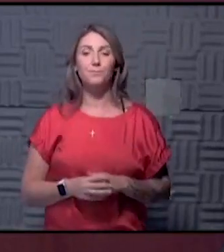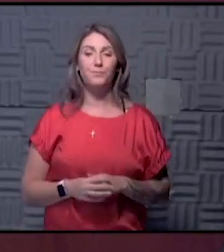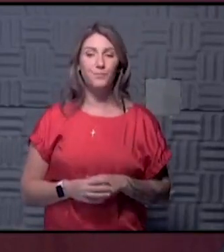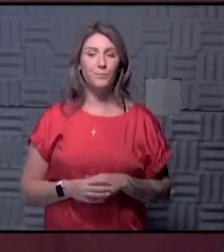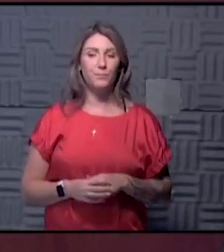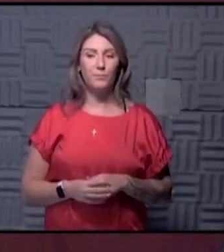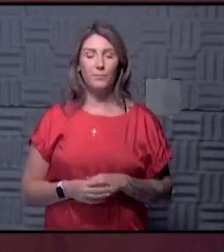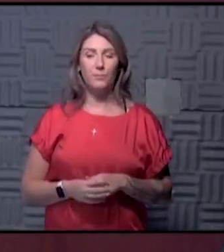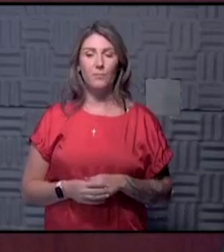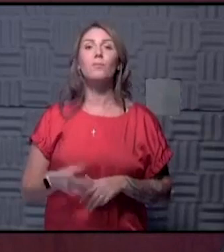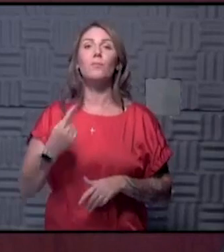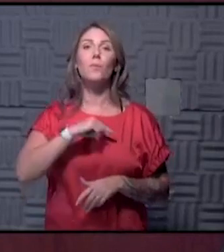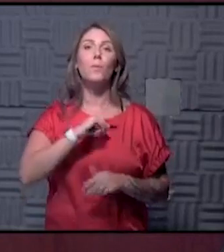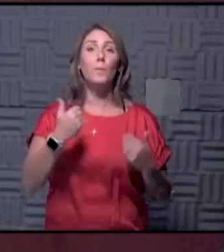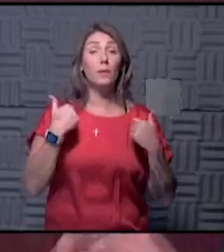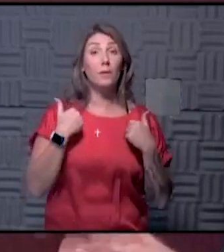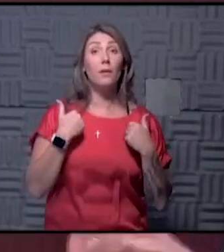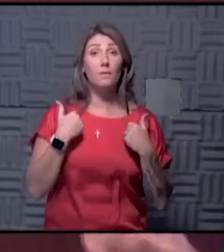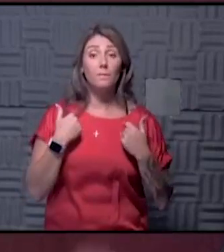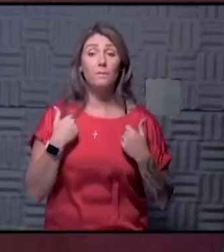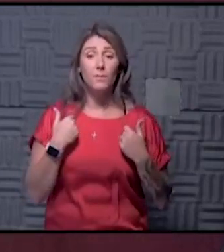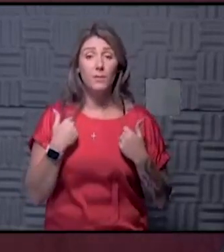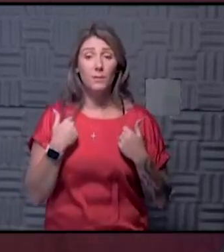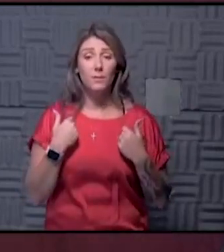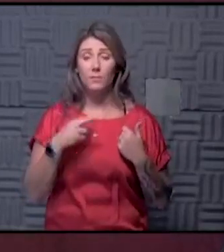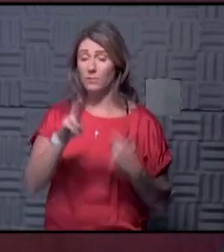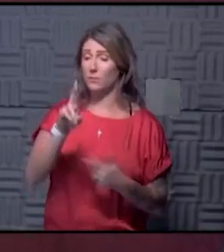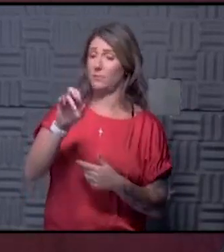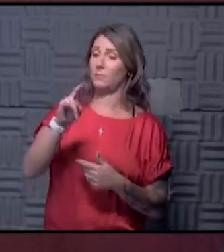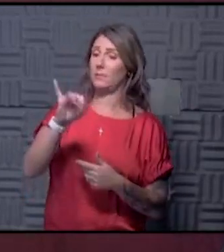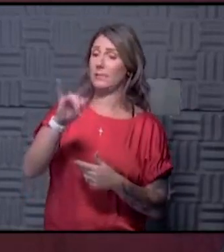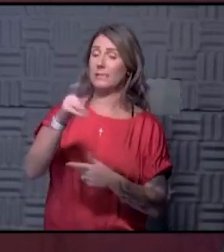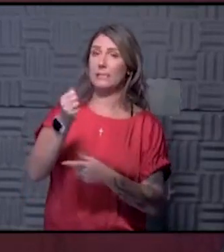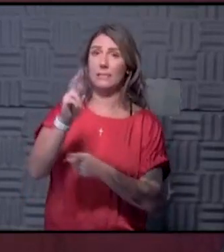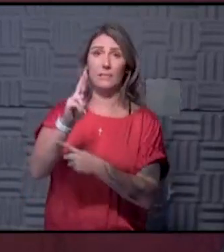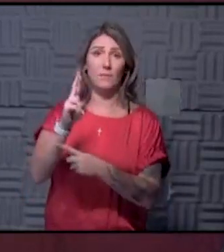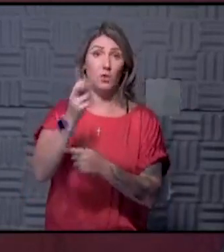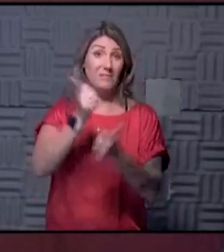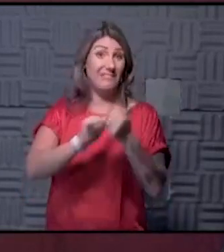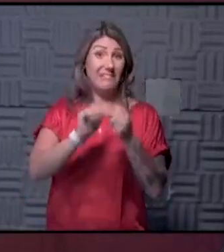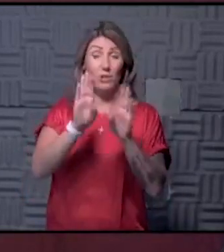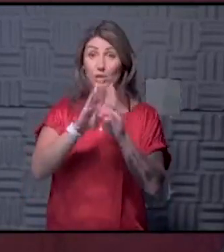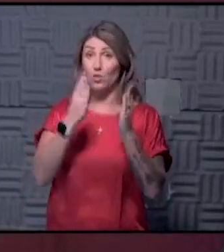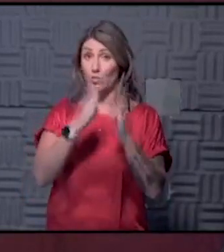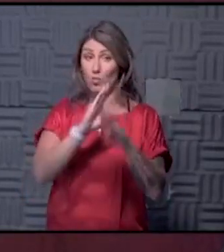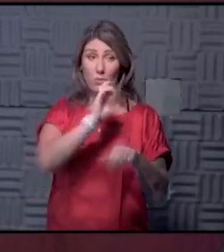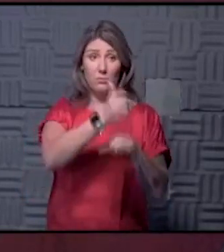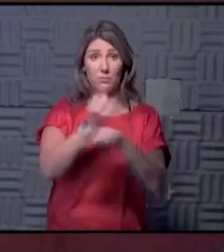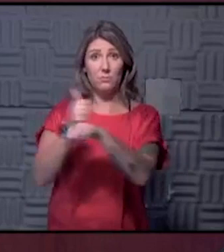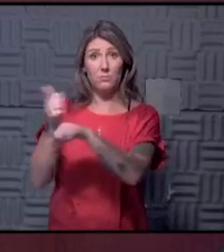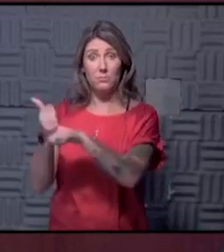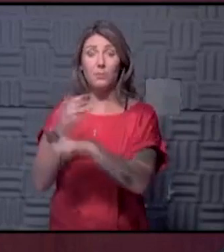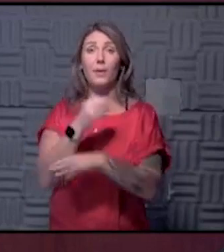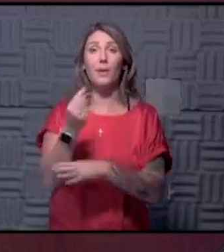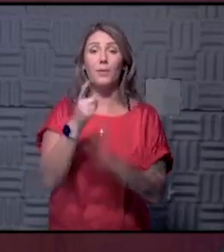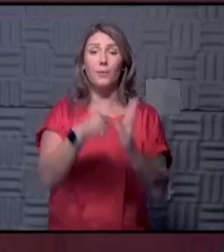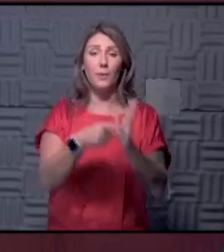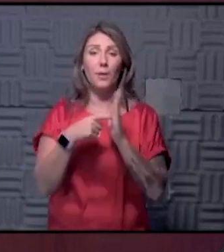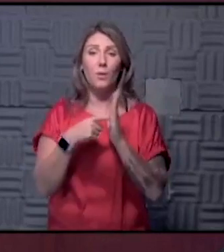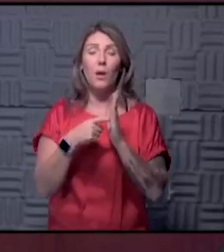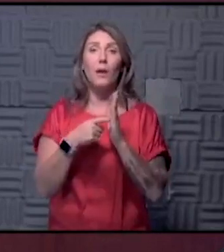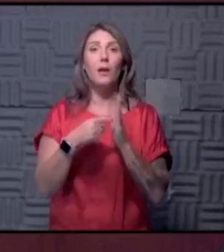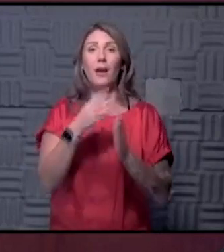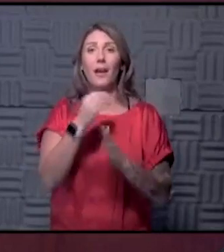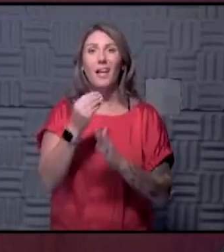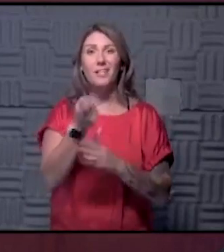but we do have the receivers at every door in the buildings, and we do require it. And at some